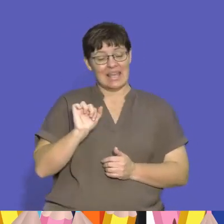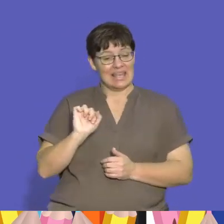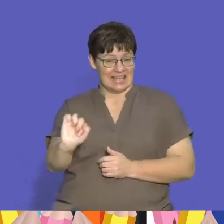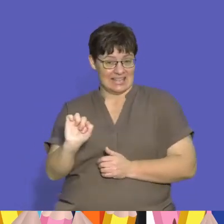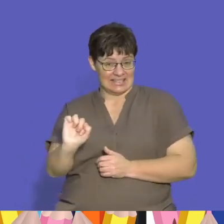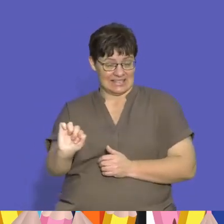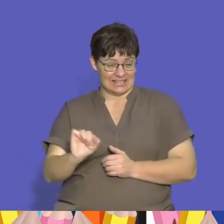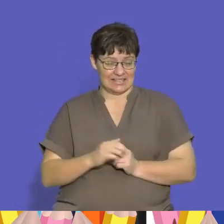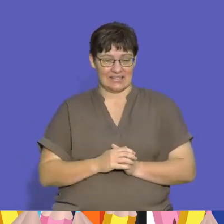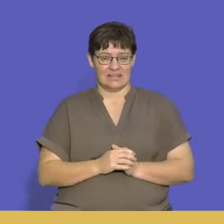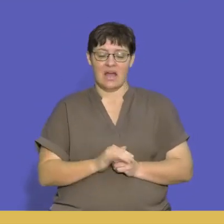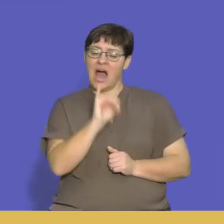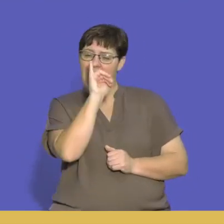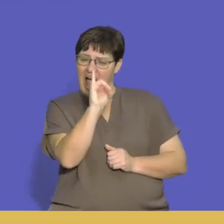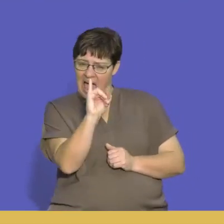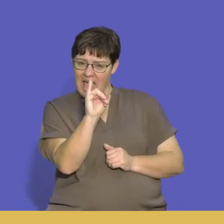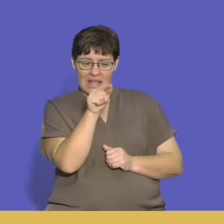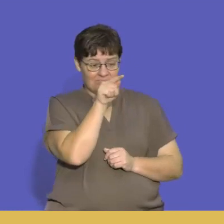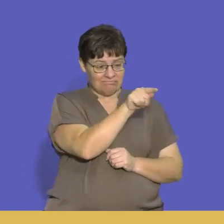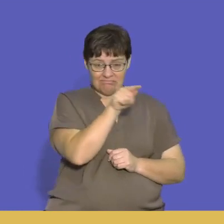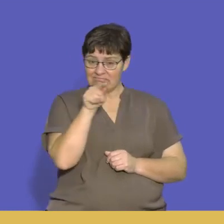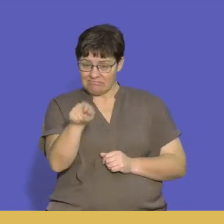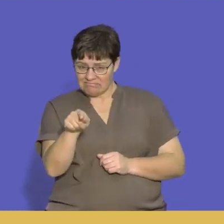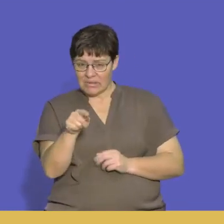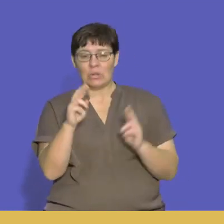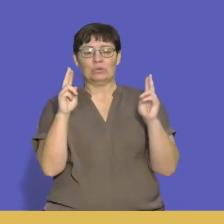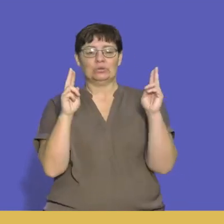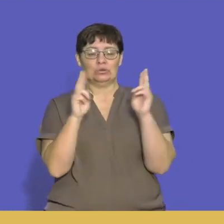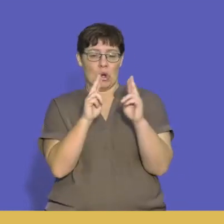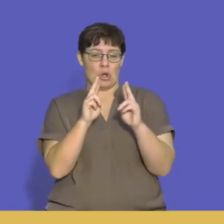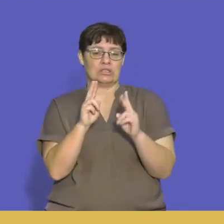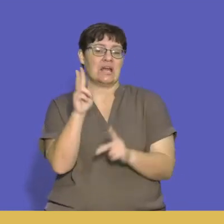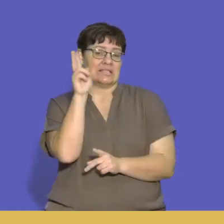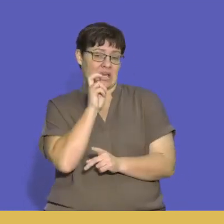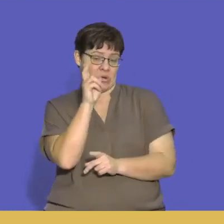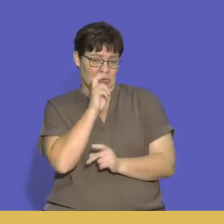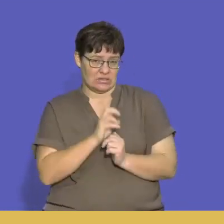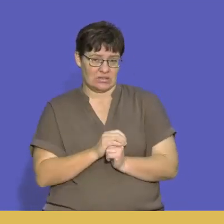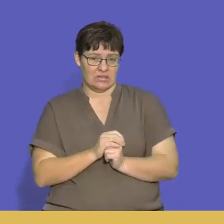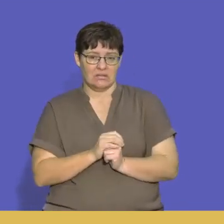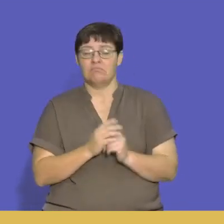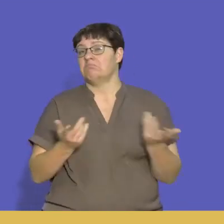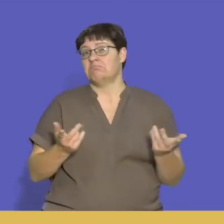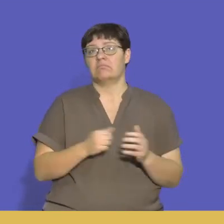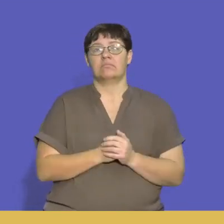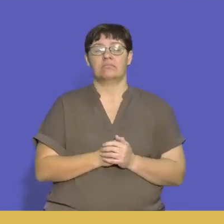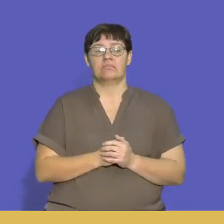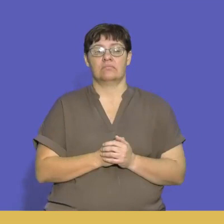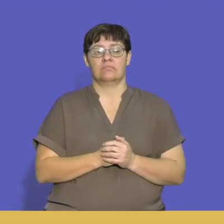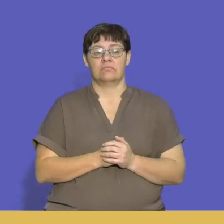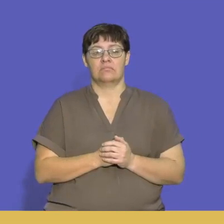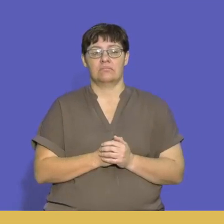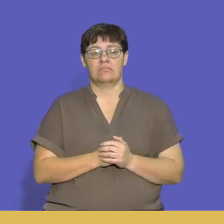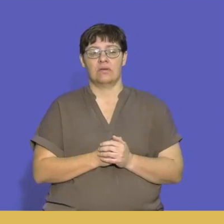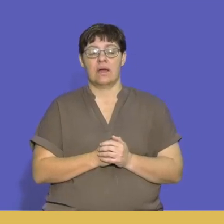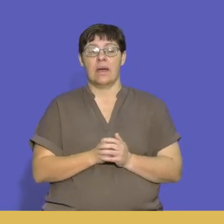H-e-z. His. The I in these words make the short sound, which is different to the I in words